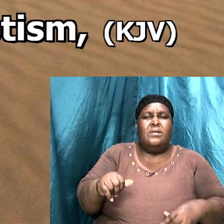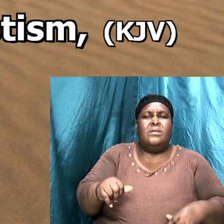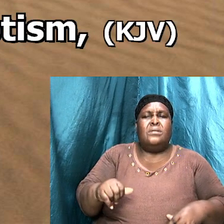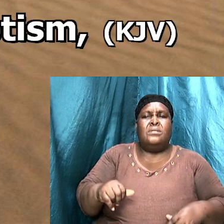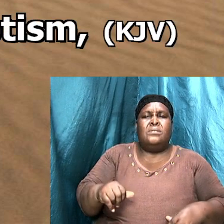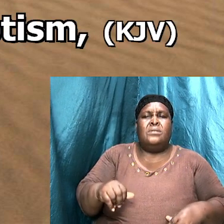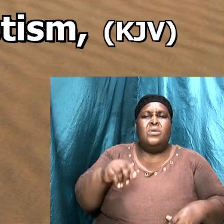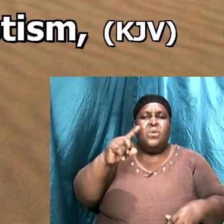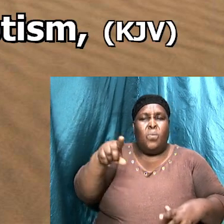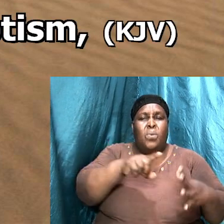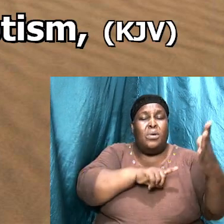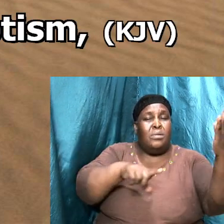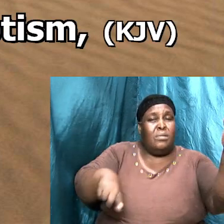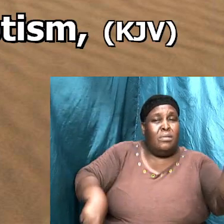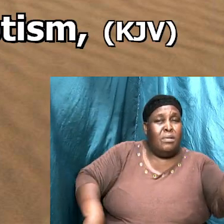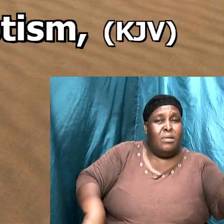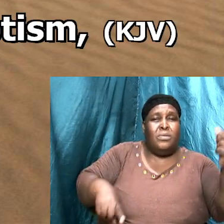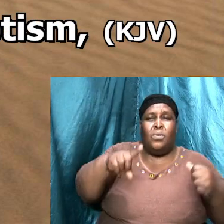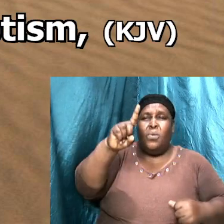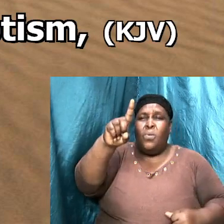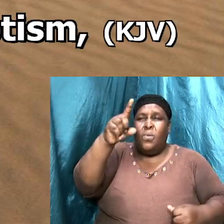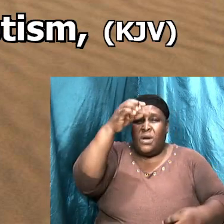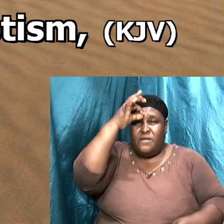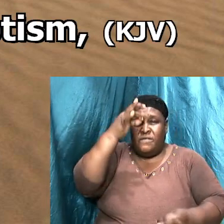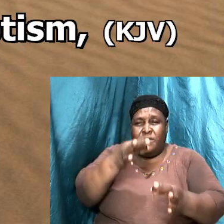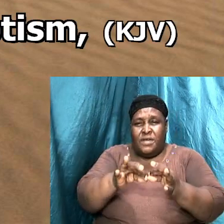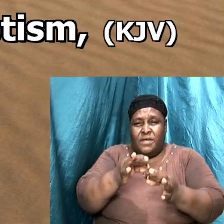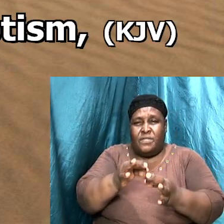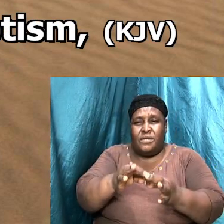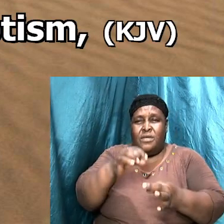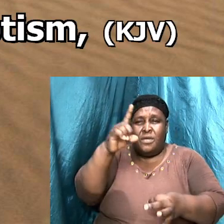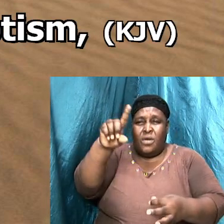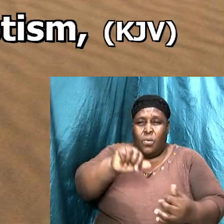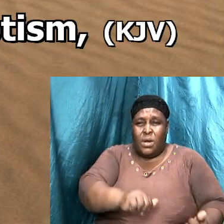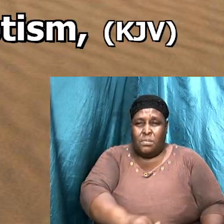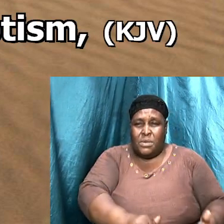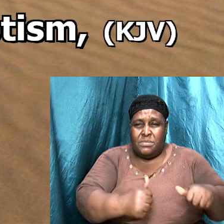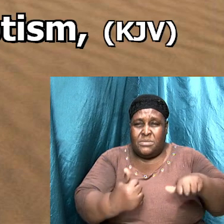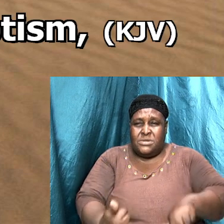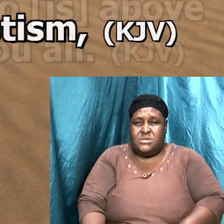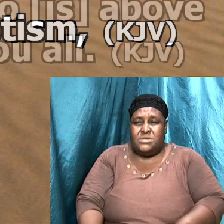One Lord, one faith, one God